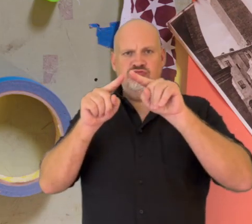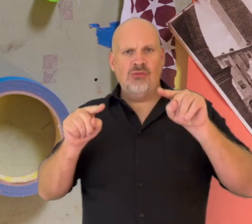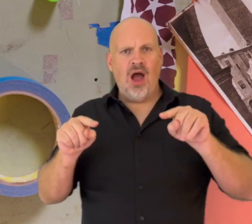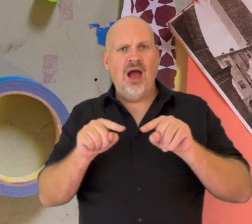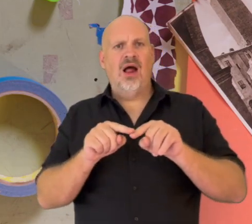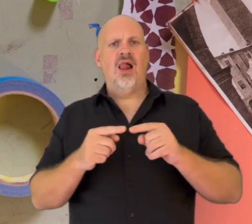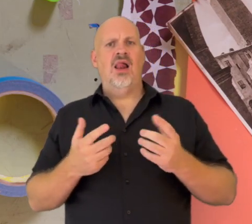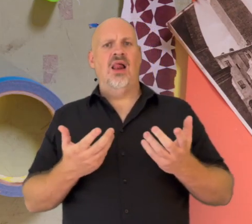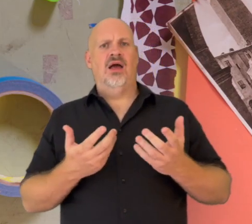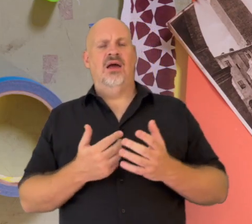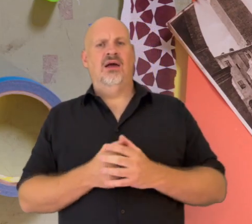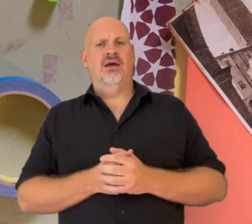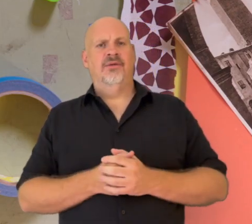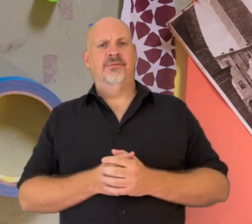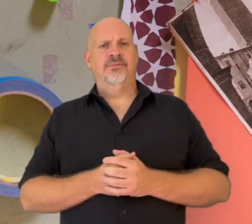triangles and